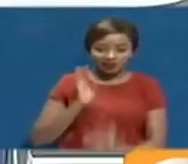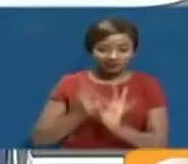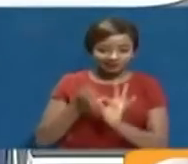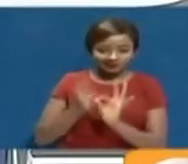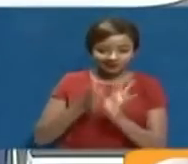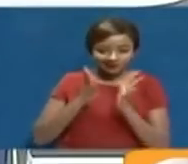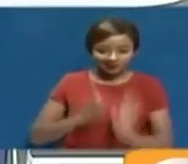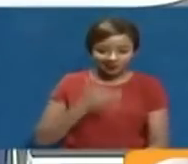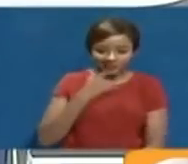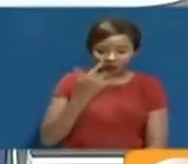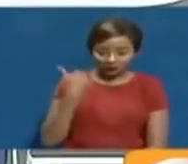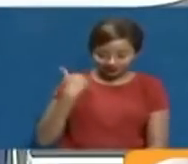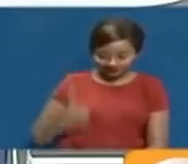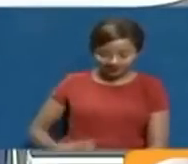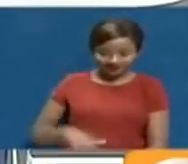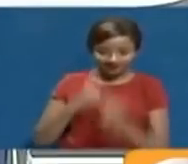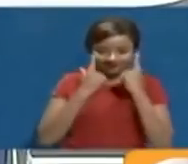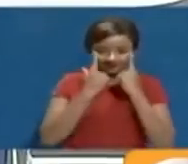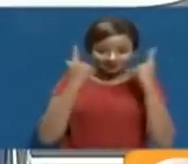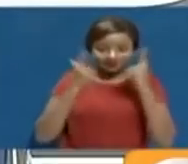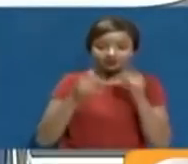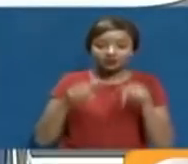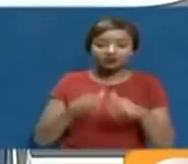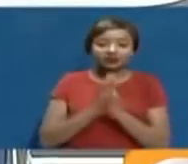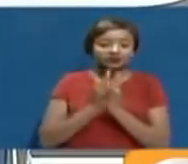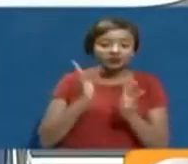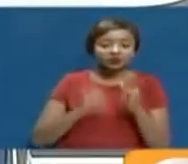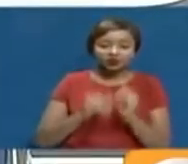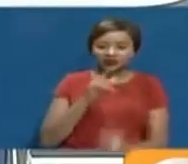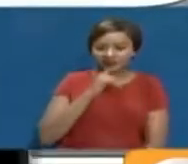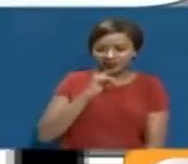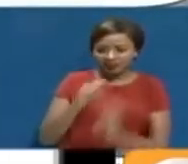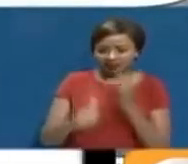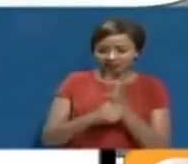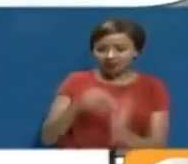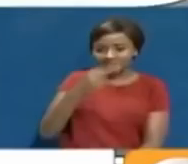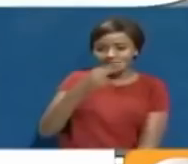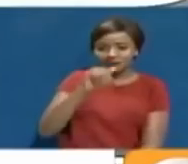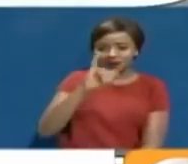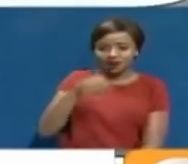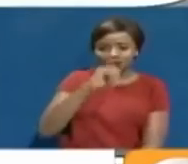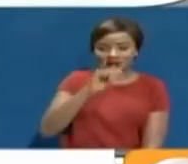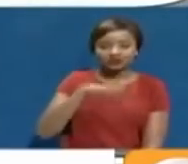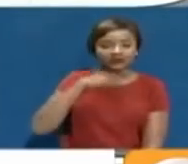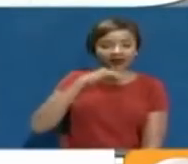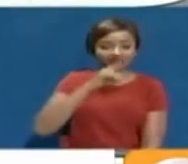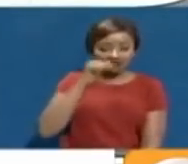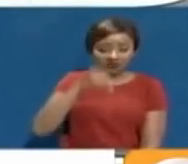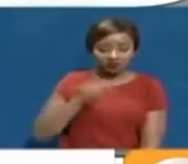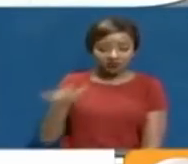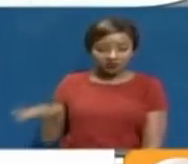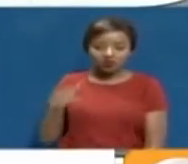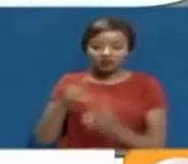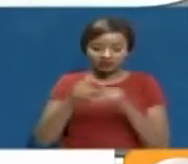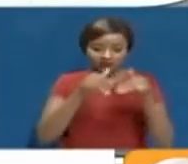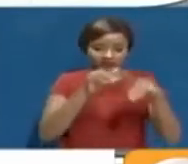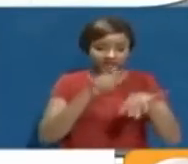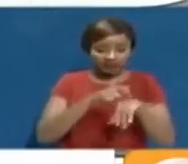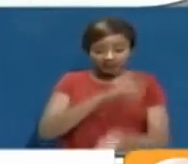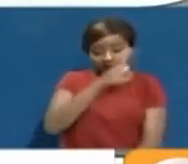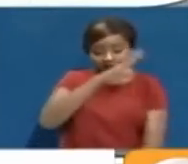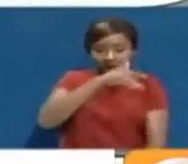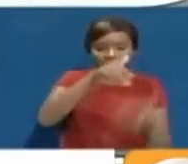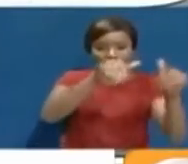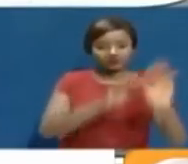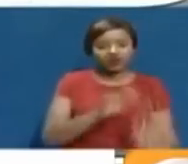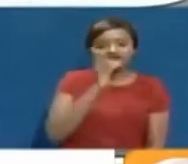In tonight, with the passing on of Garissa Senator Yusuf Haji, who was laid to rest earlier on this afternoon. The former provincial administrator died earlier